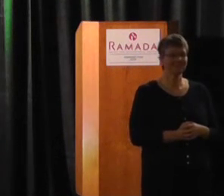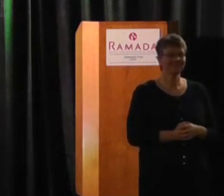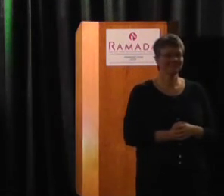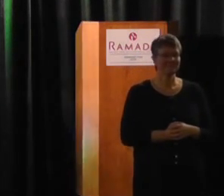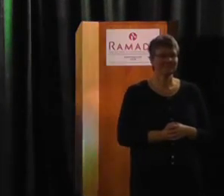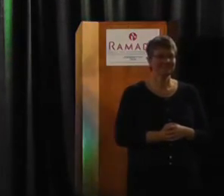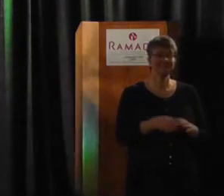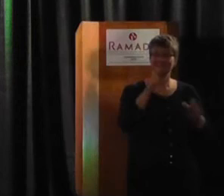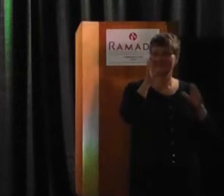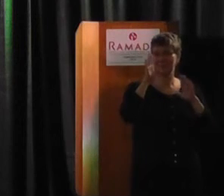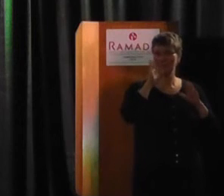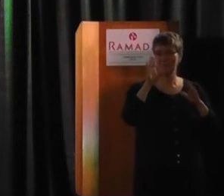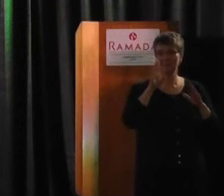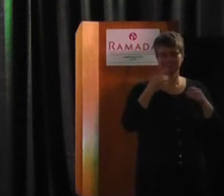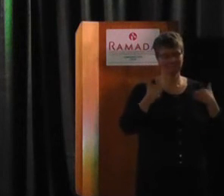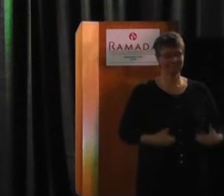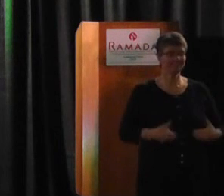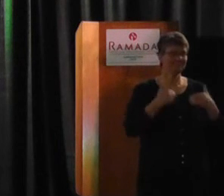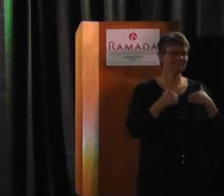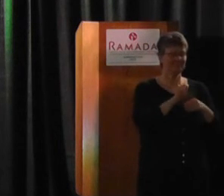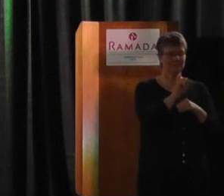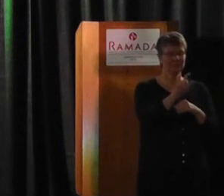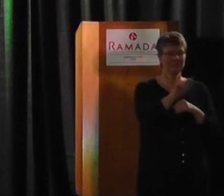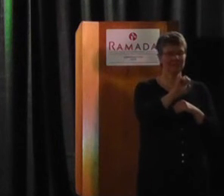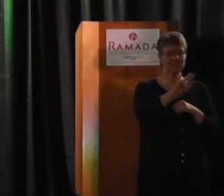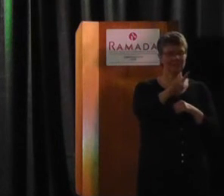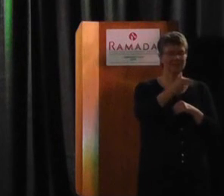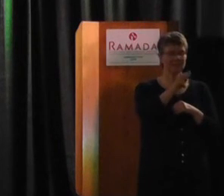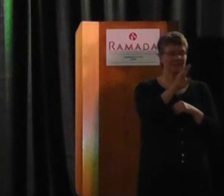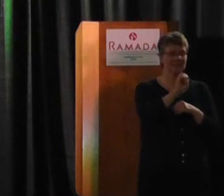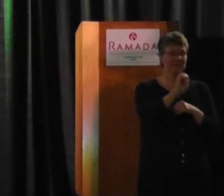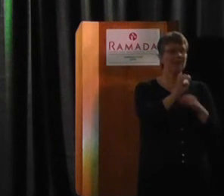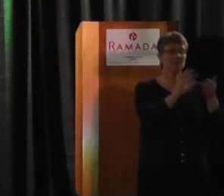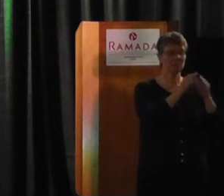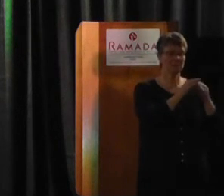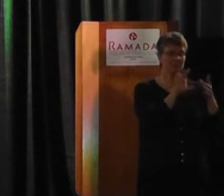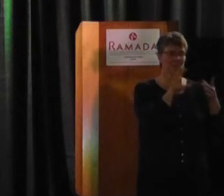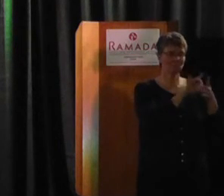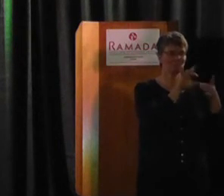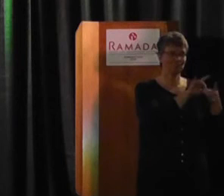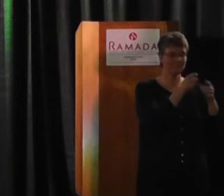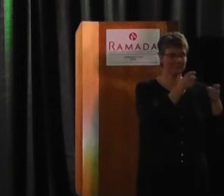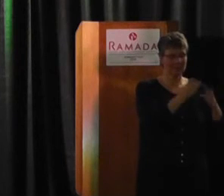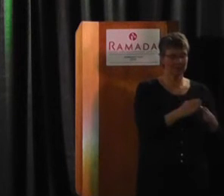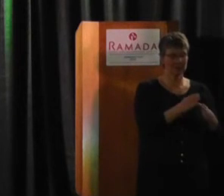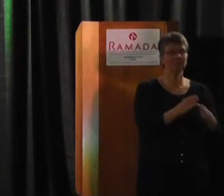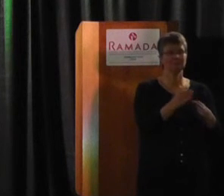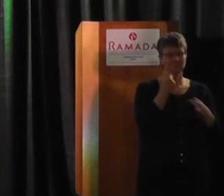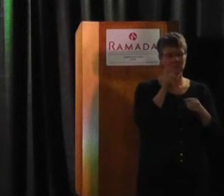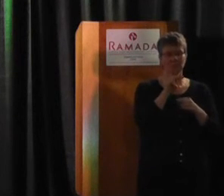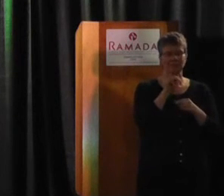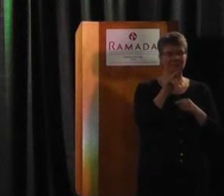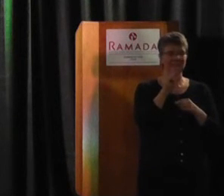Hello. So I'm Stephanie. I'm the community engagement manager for the Nina Haggerty Center for the Arts.